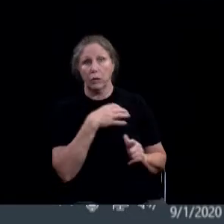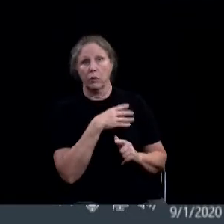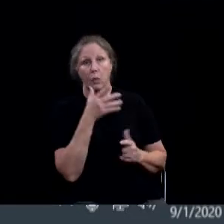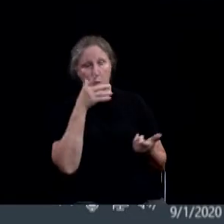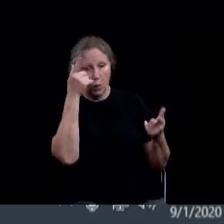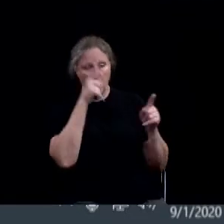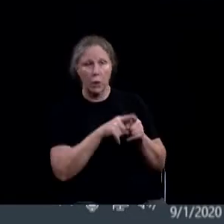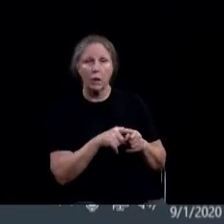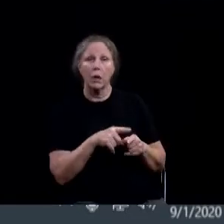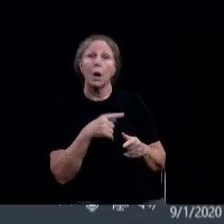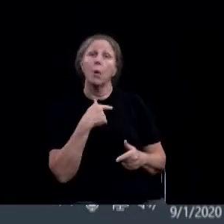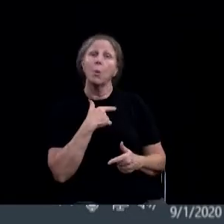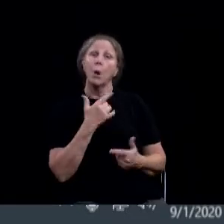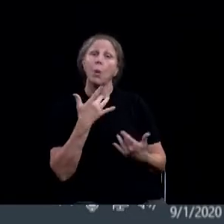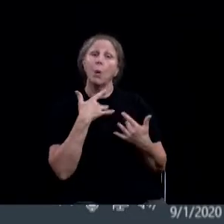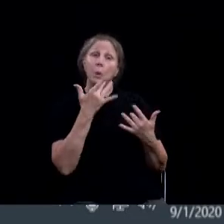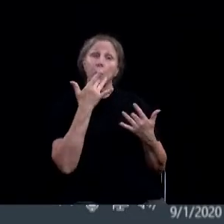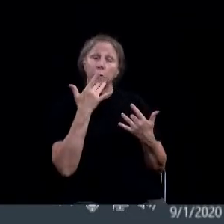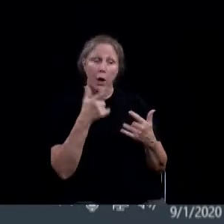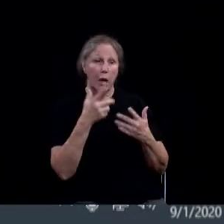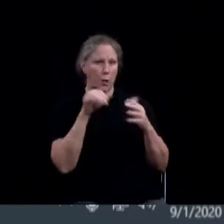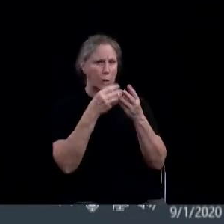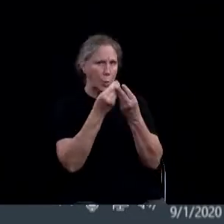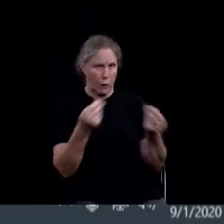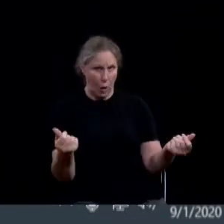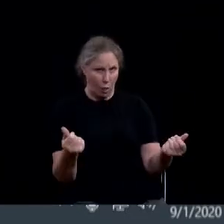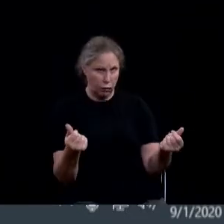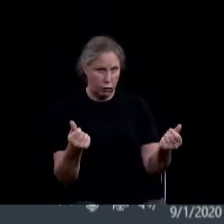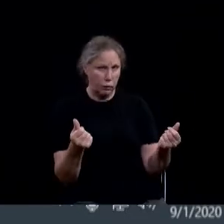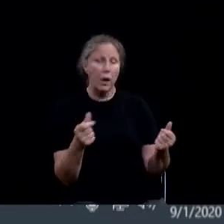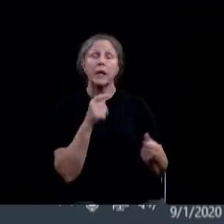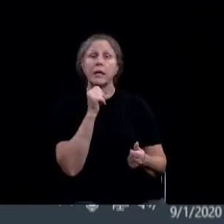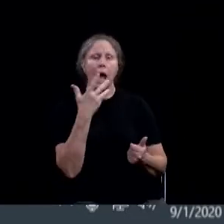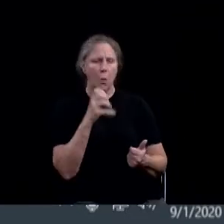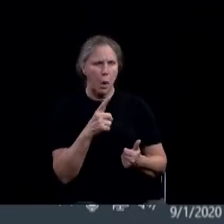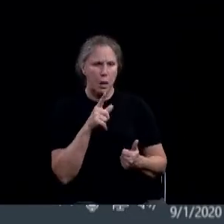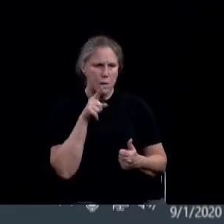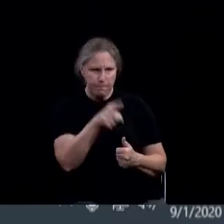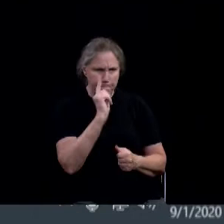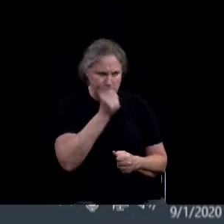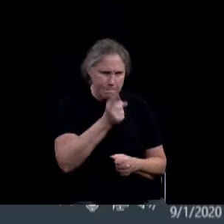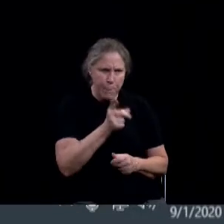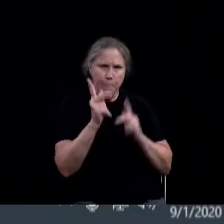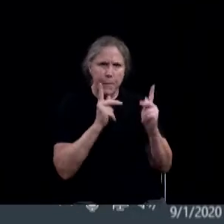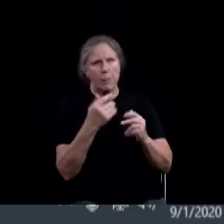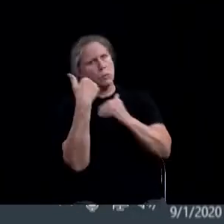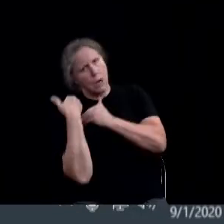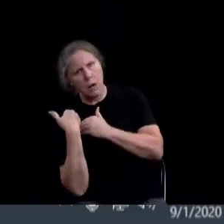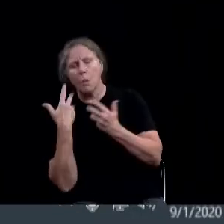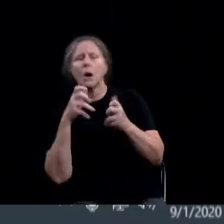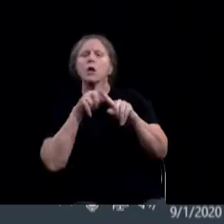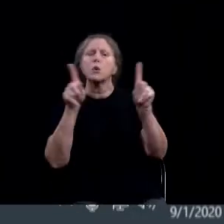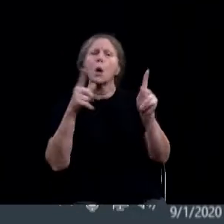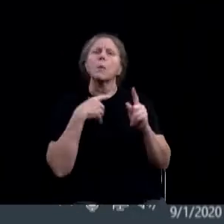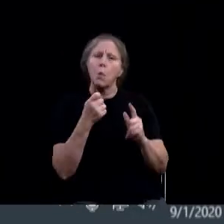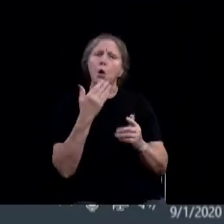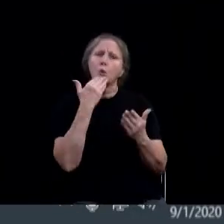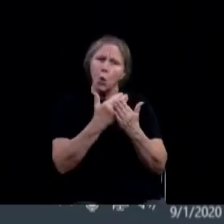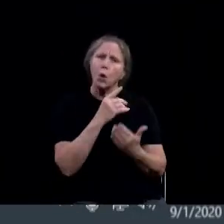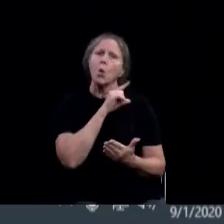not because we want to put undue burden on the homeowners, but because we want quality of life to increase for people. And so I think